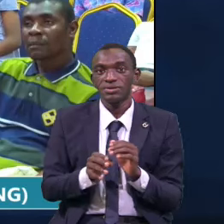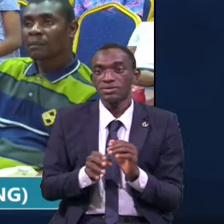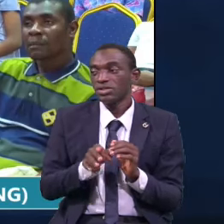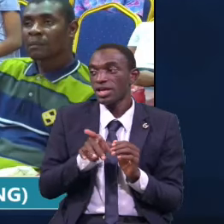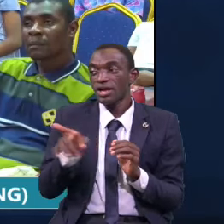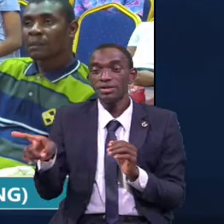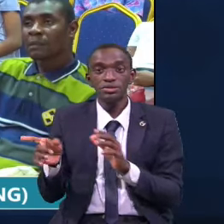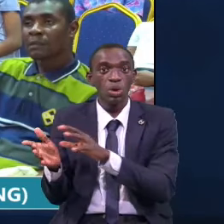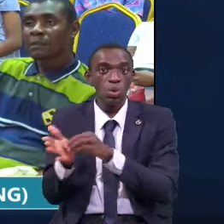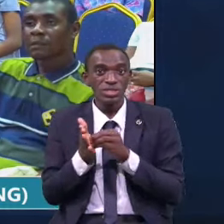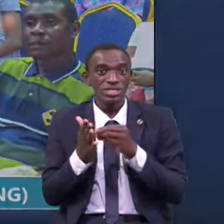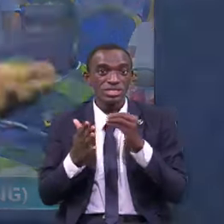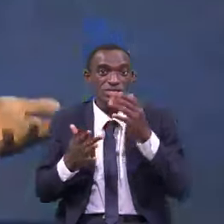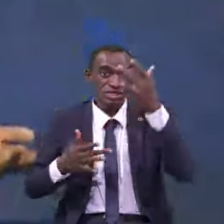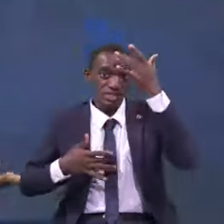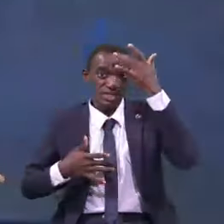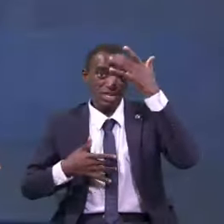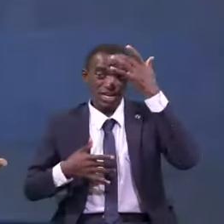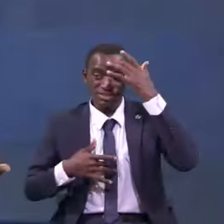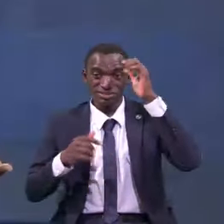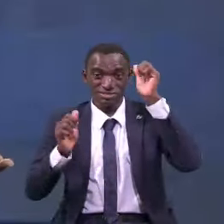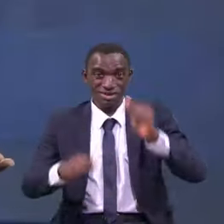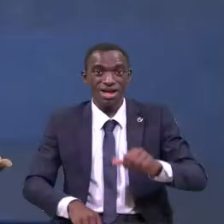sickness, corruption, was contagious.